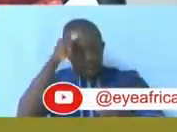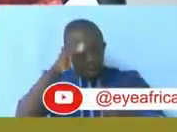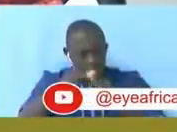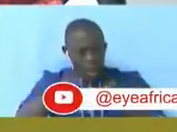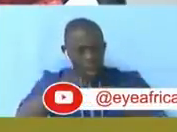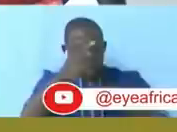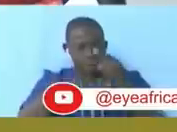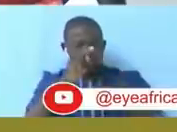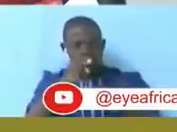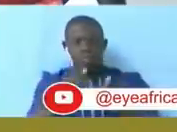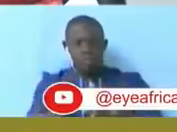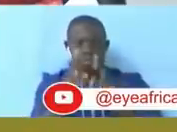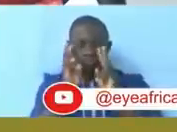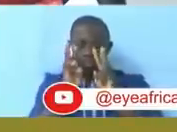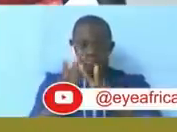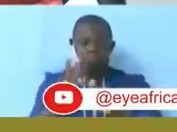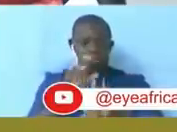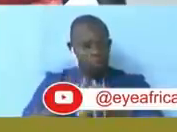executive.